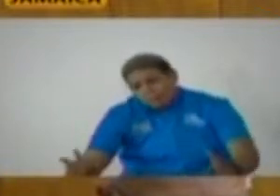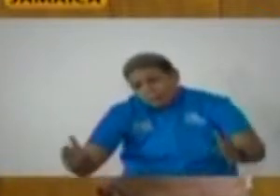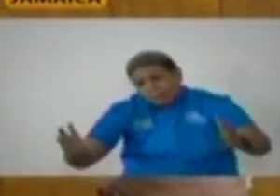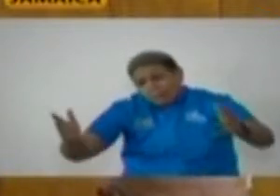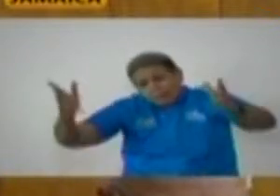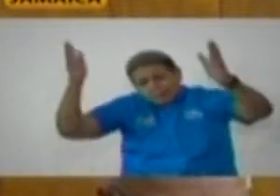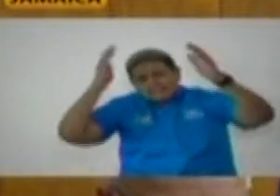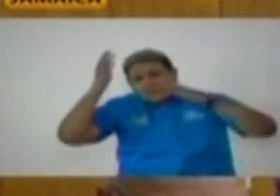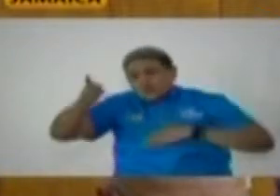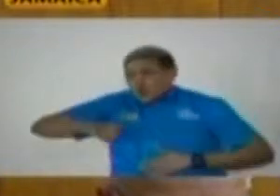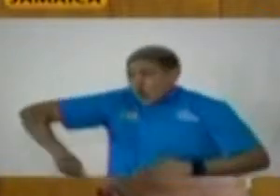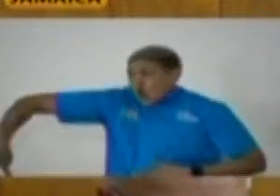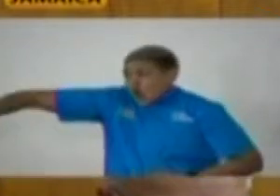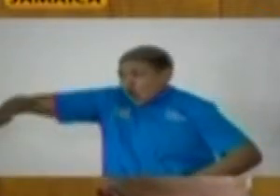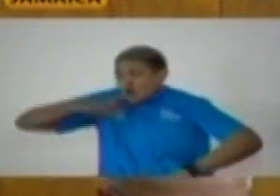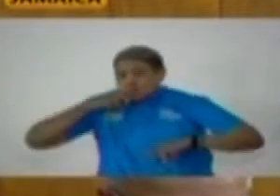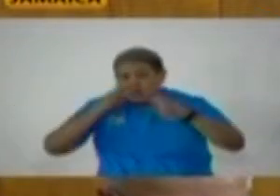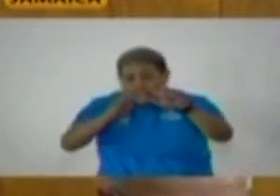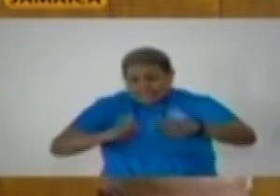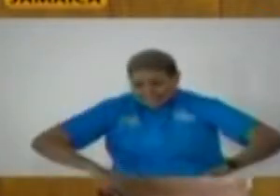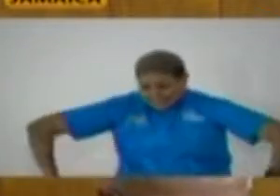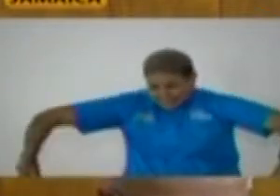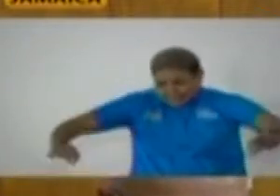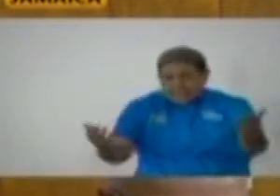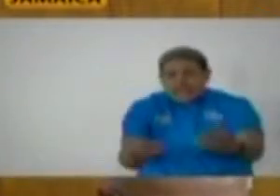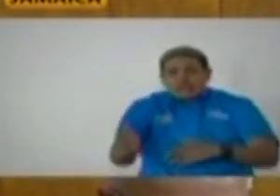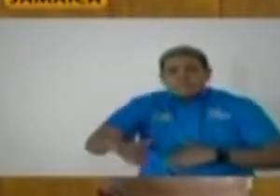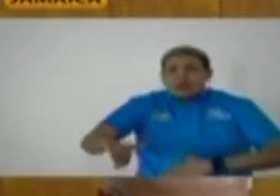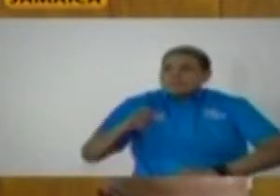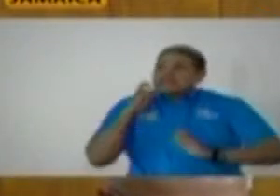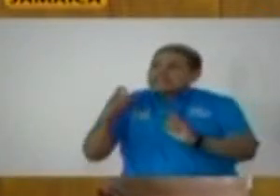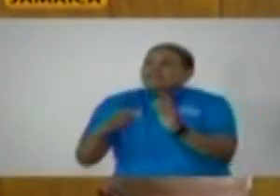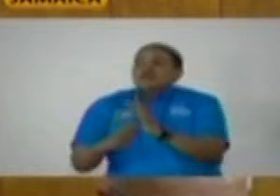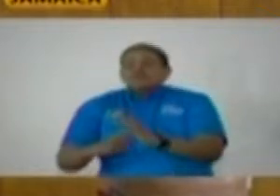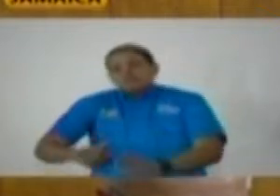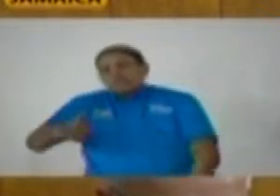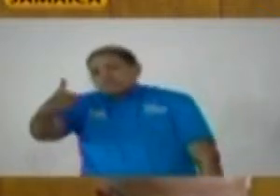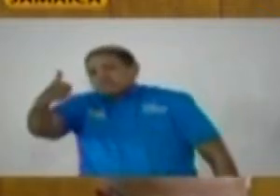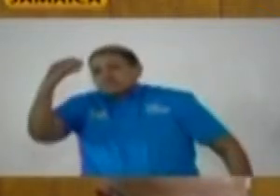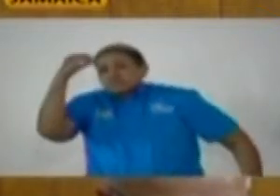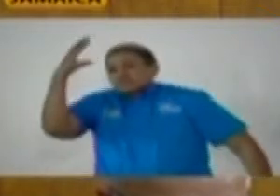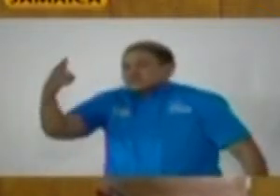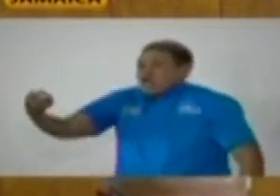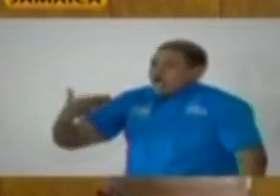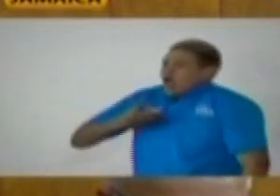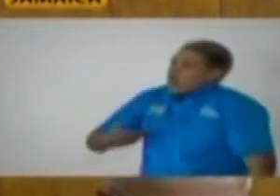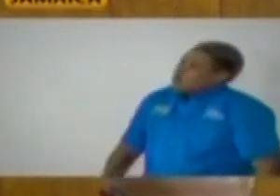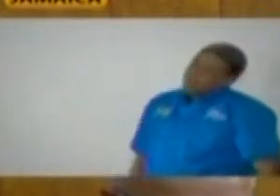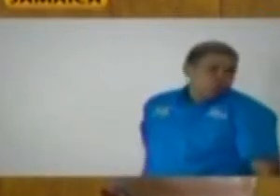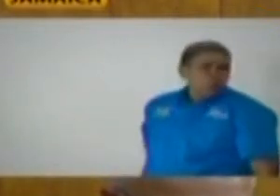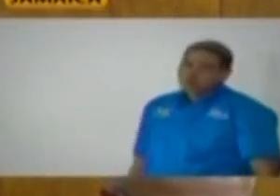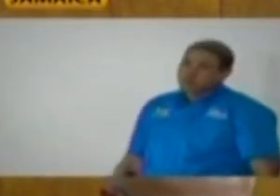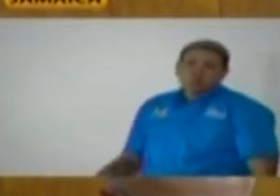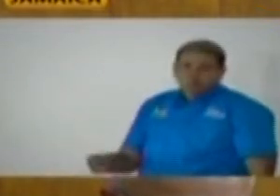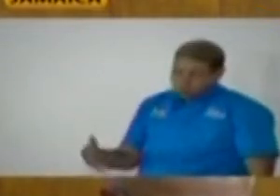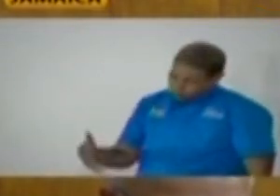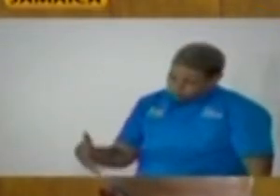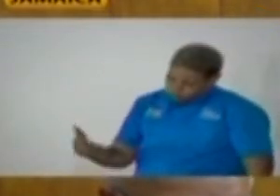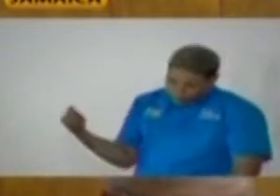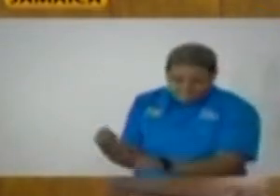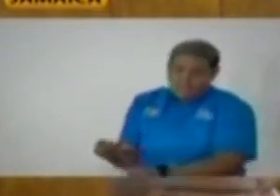of us who sits in this house can give examples of the profound impact that teachers have had on our